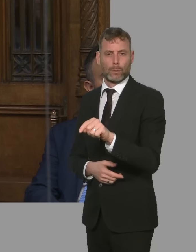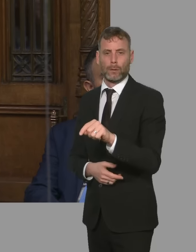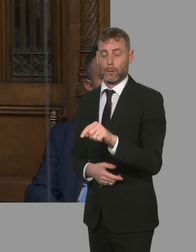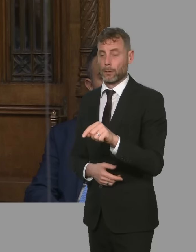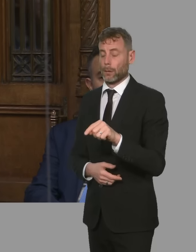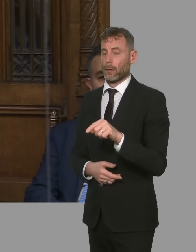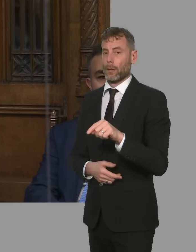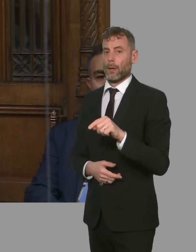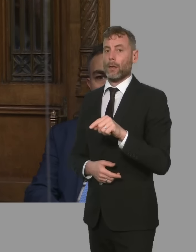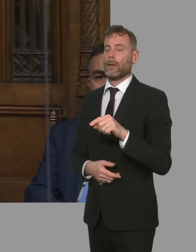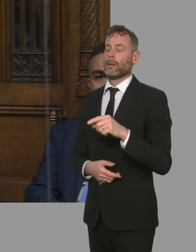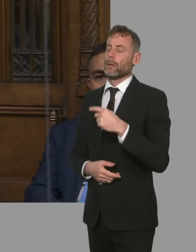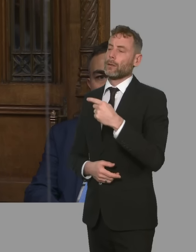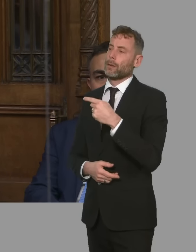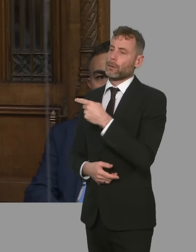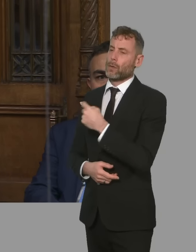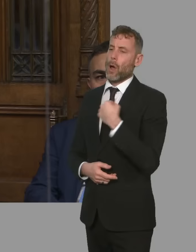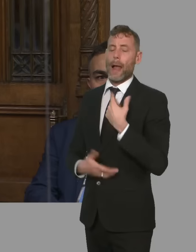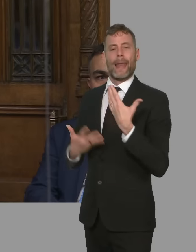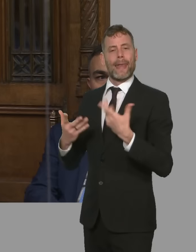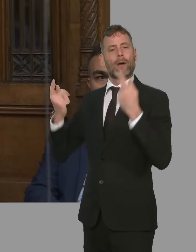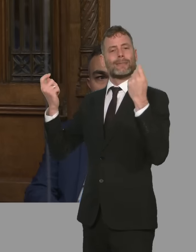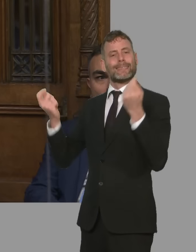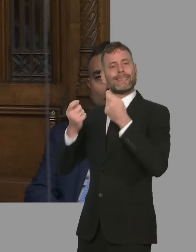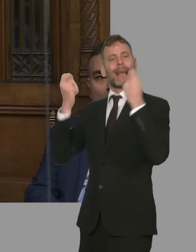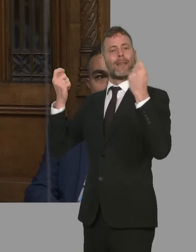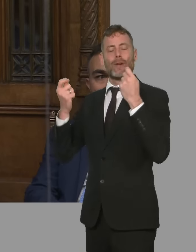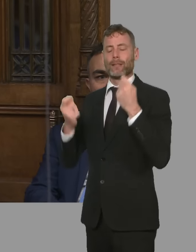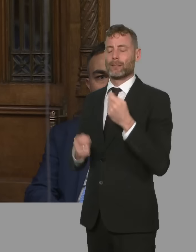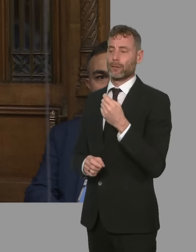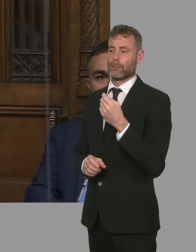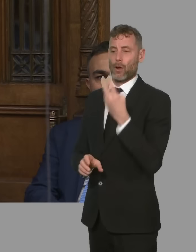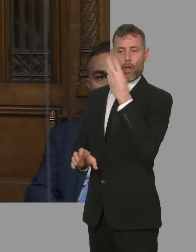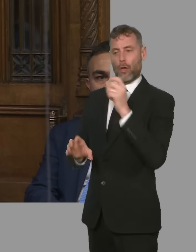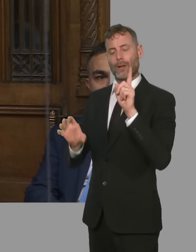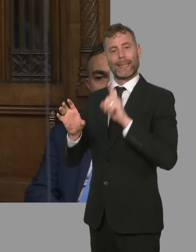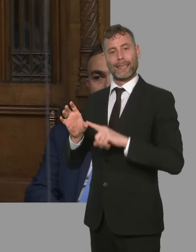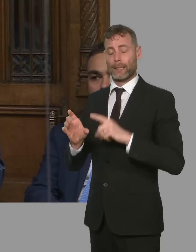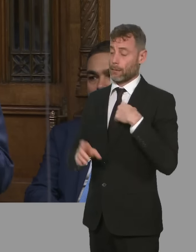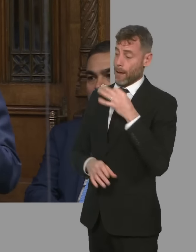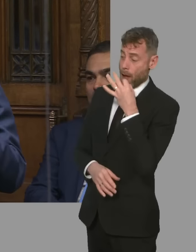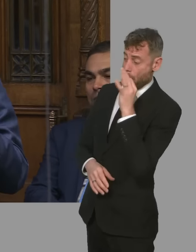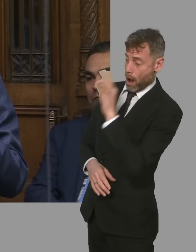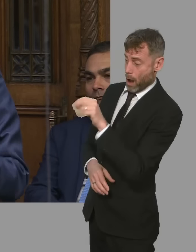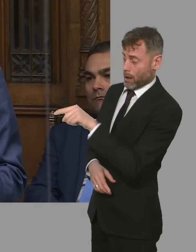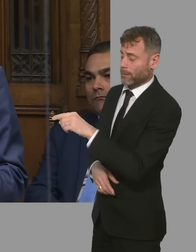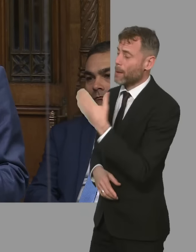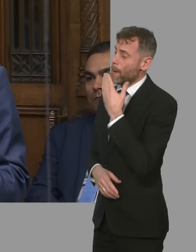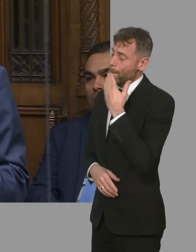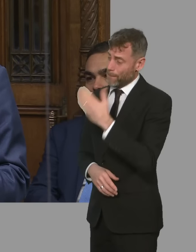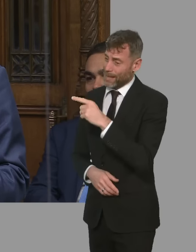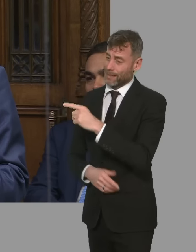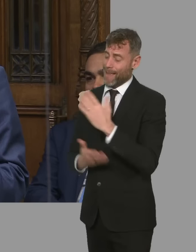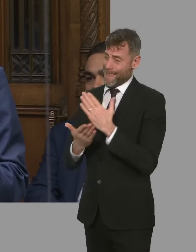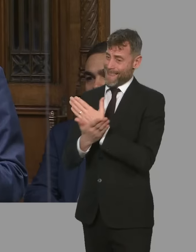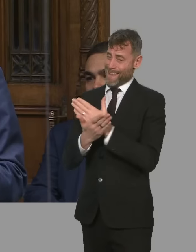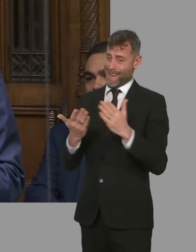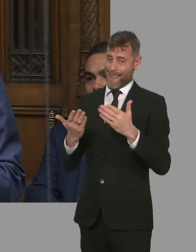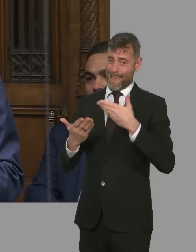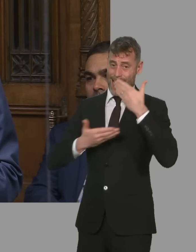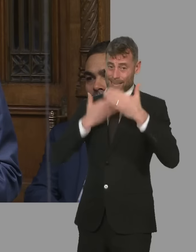State to be crystal clear to the Northern Ireland Assembly and Northern Ireland politicians that there's going to be less money coming